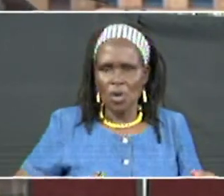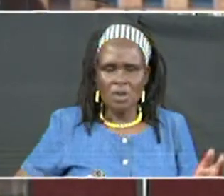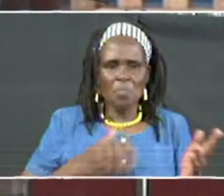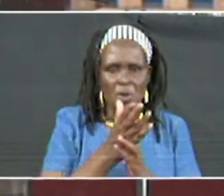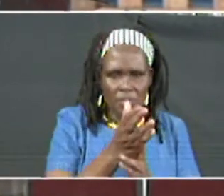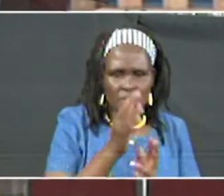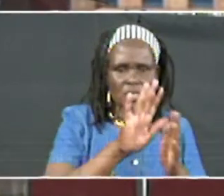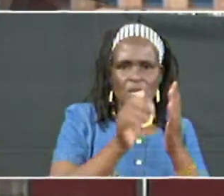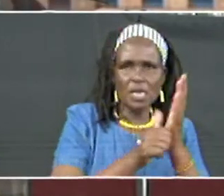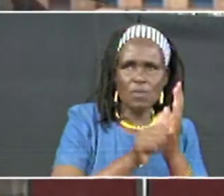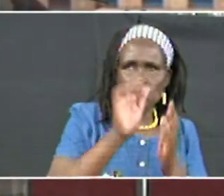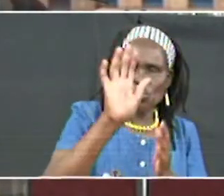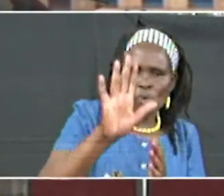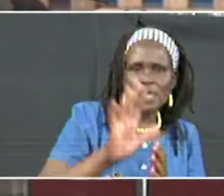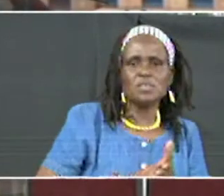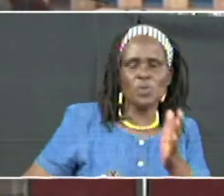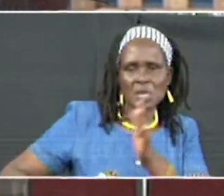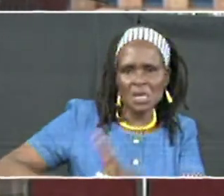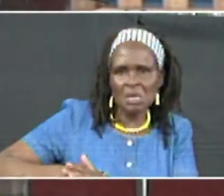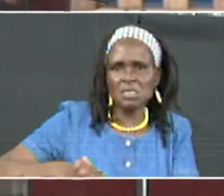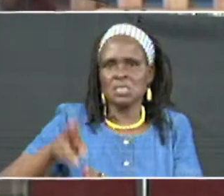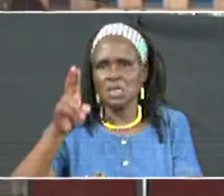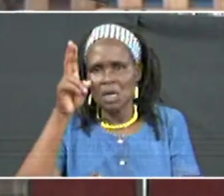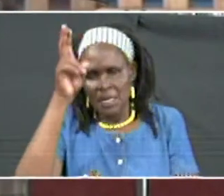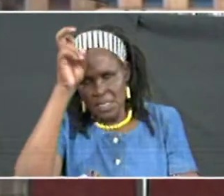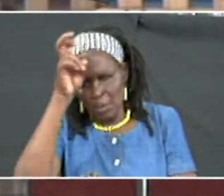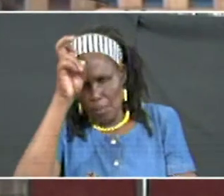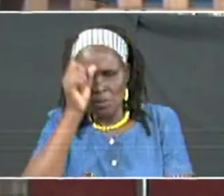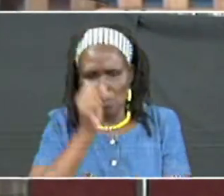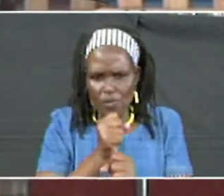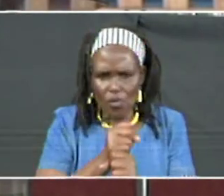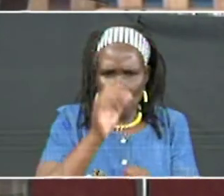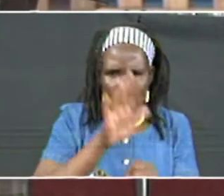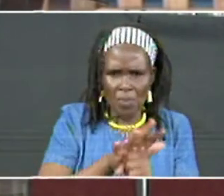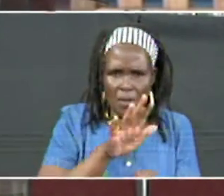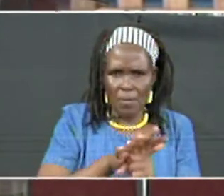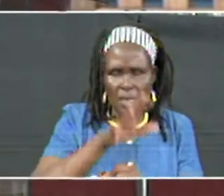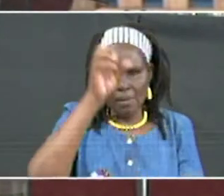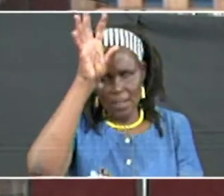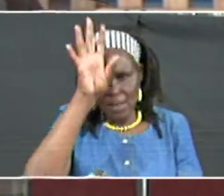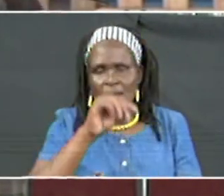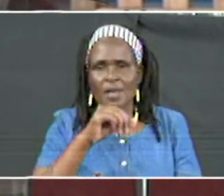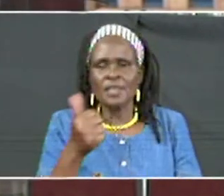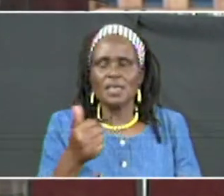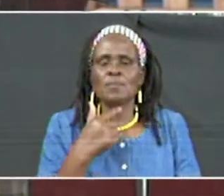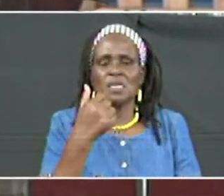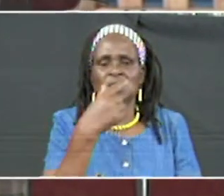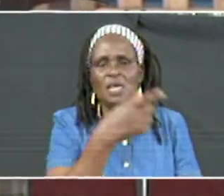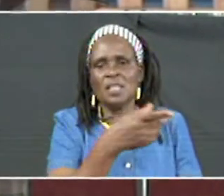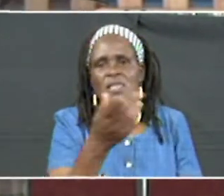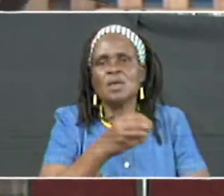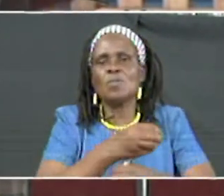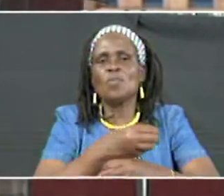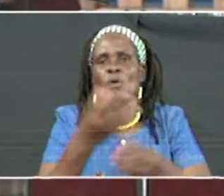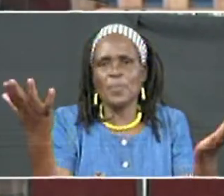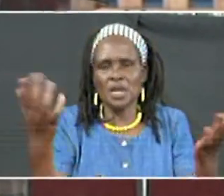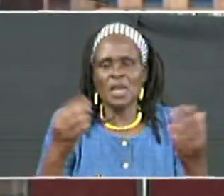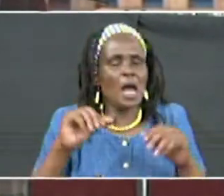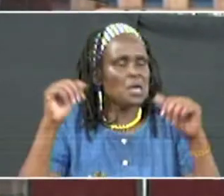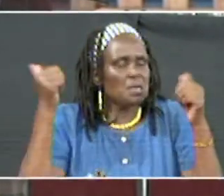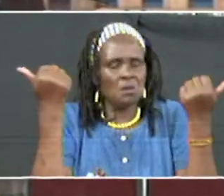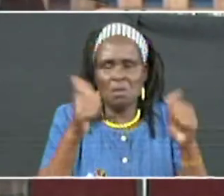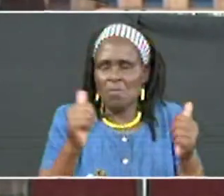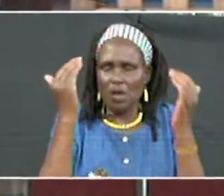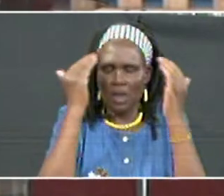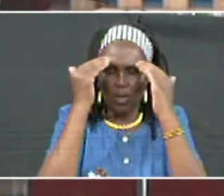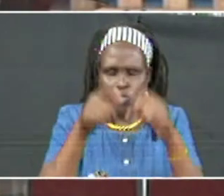name drive out demons, and in your name perform many miracles? Then I will tell them plainly, I never knew you. Away